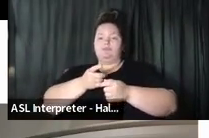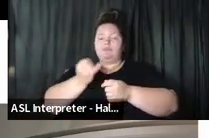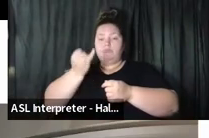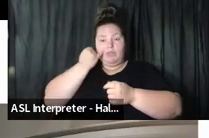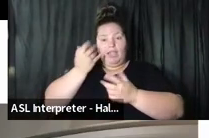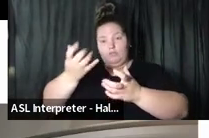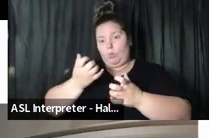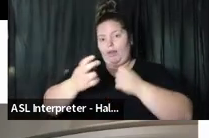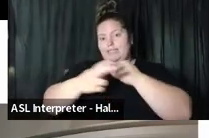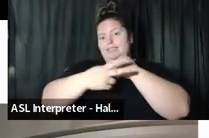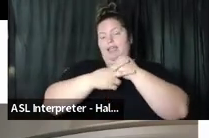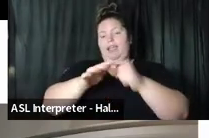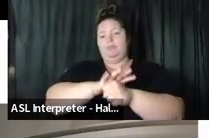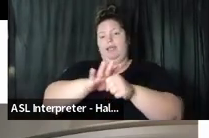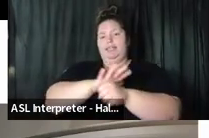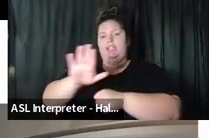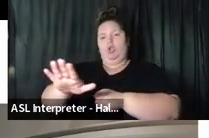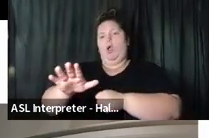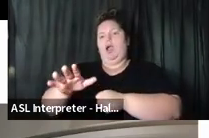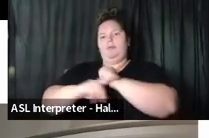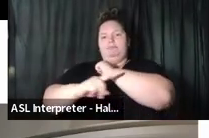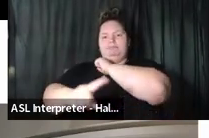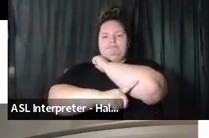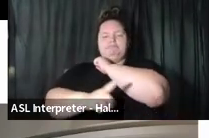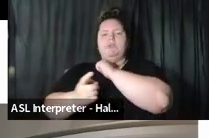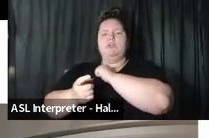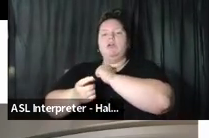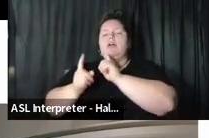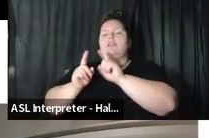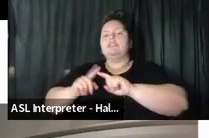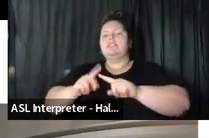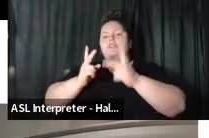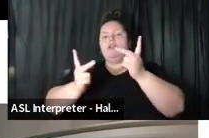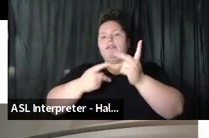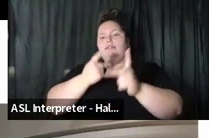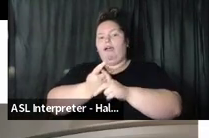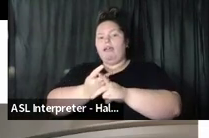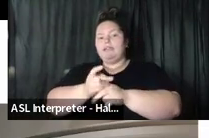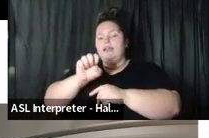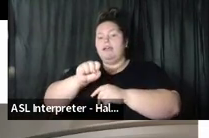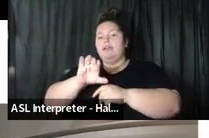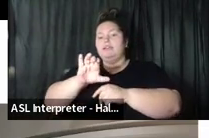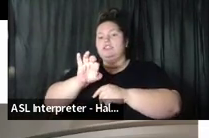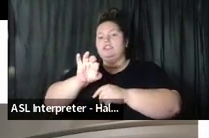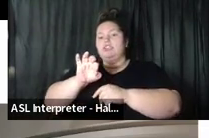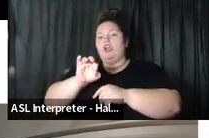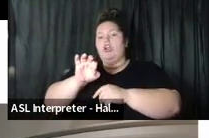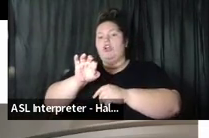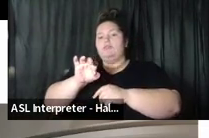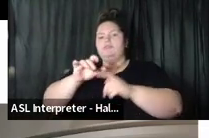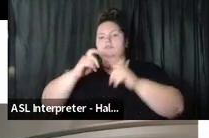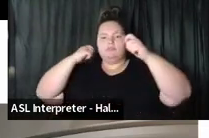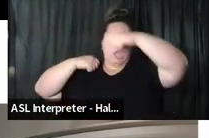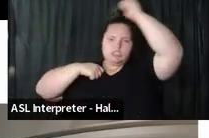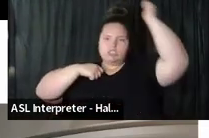in your carry-on or personal item bag. There's different types of scarves that are end up being as big as like